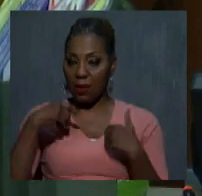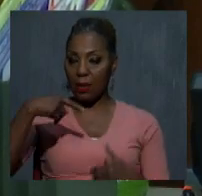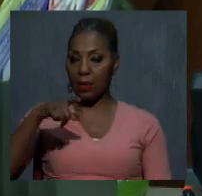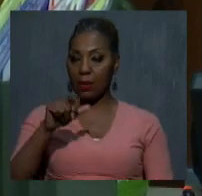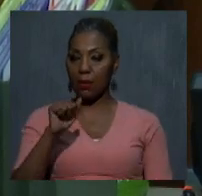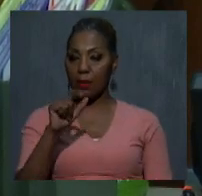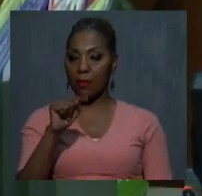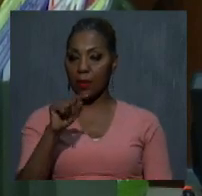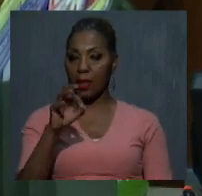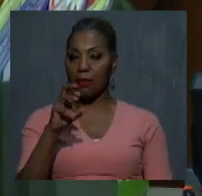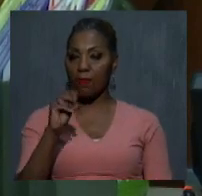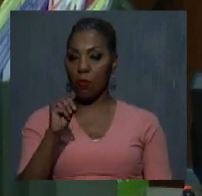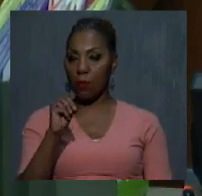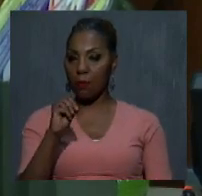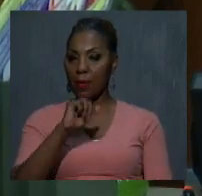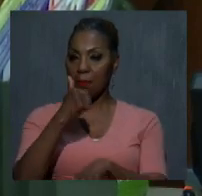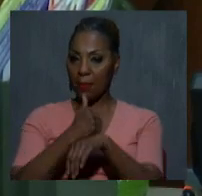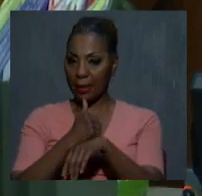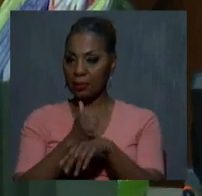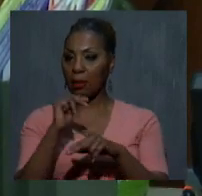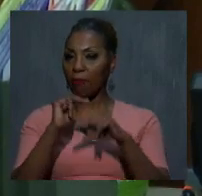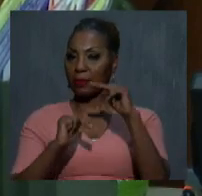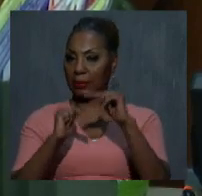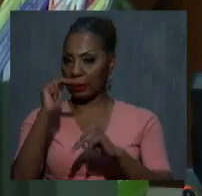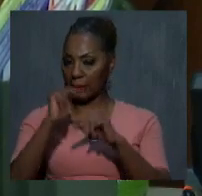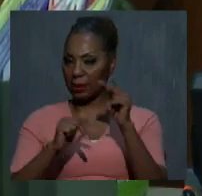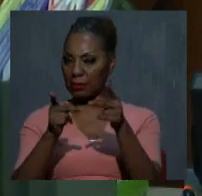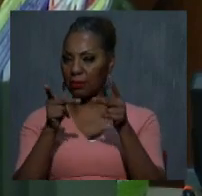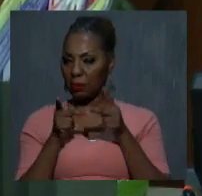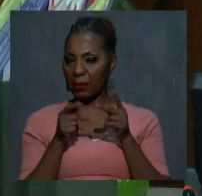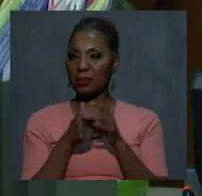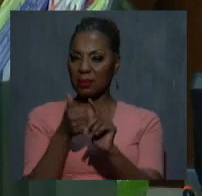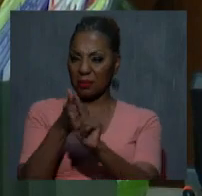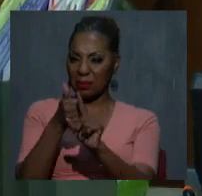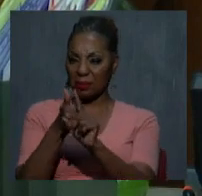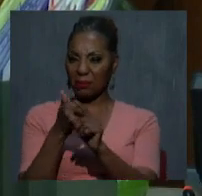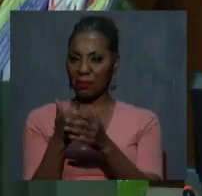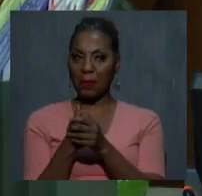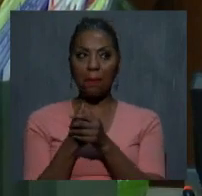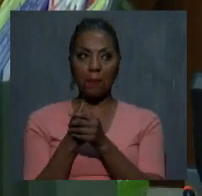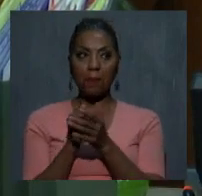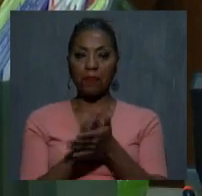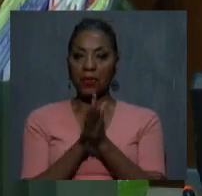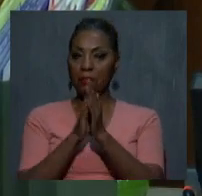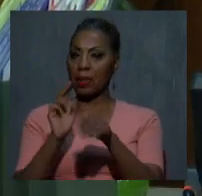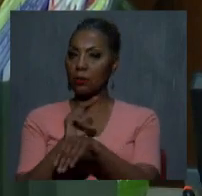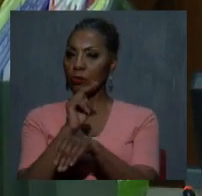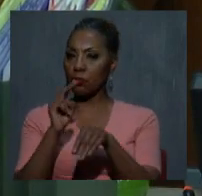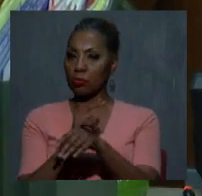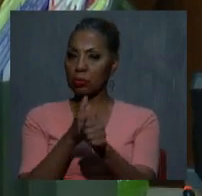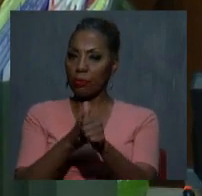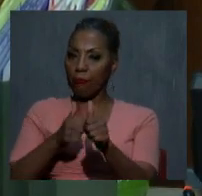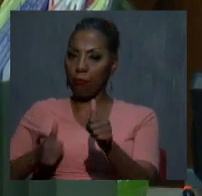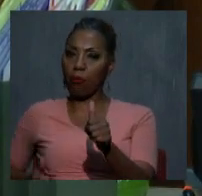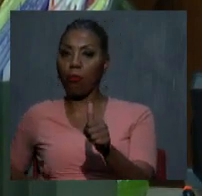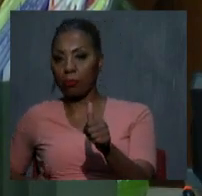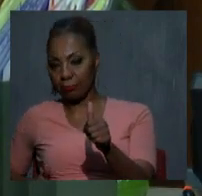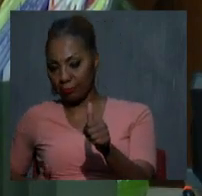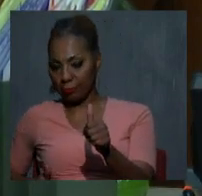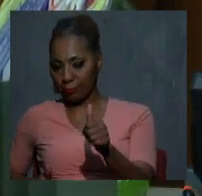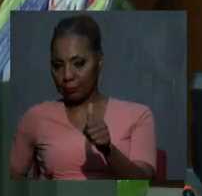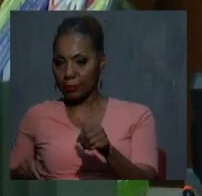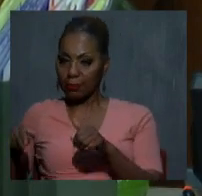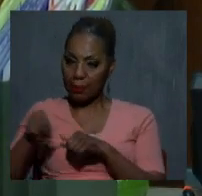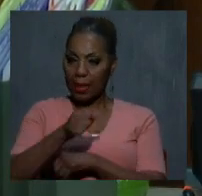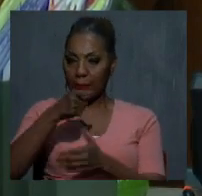platform-based facilities that are being used to avoid the payment of the tax.